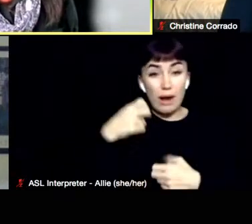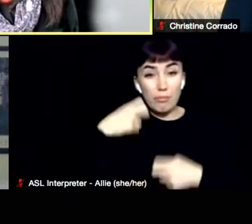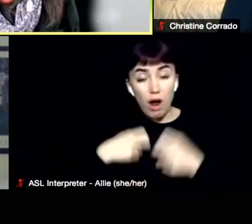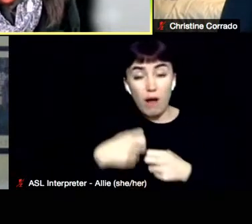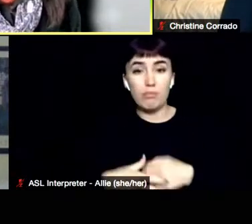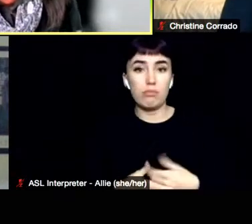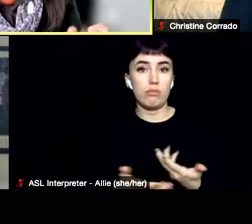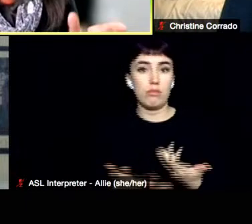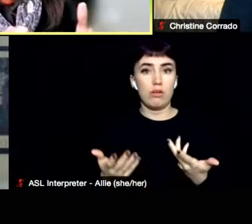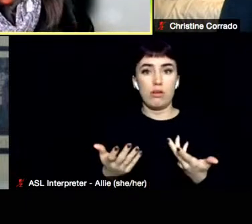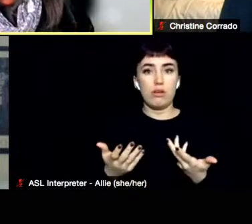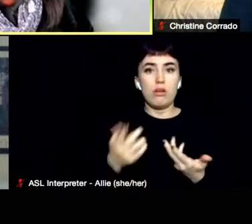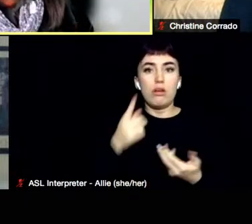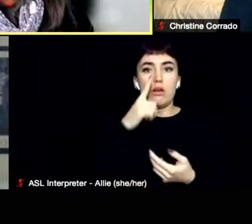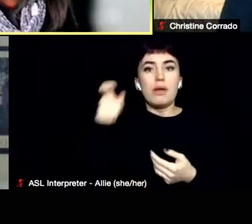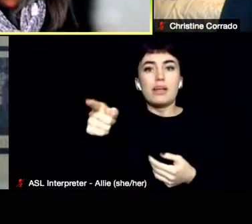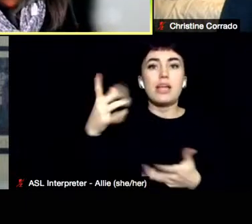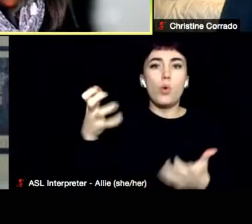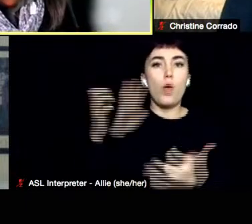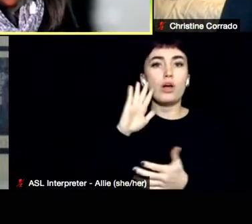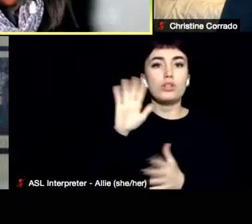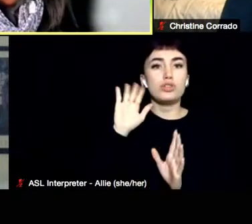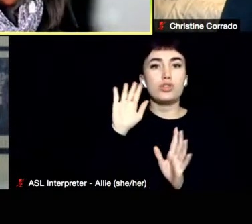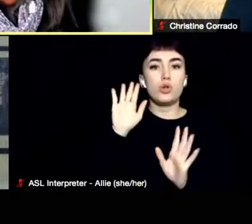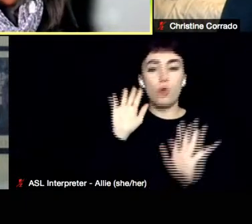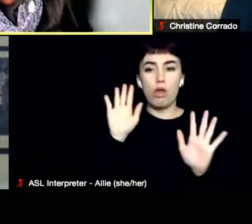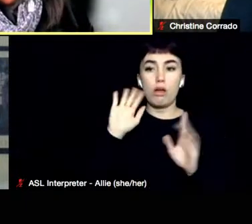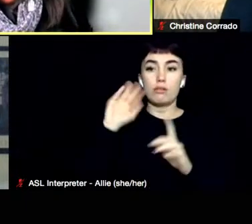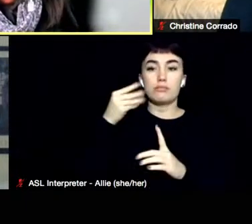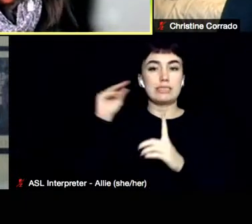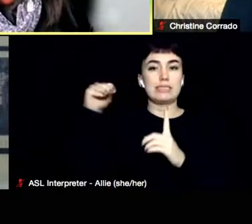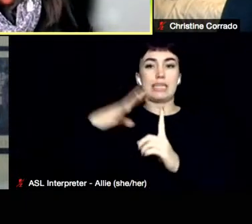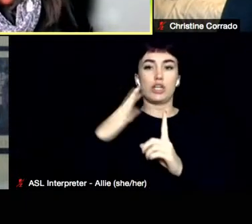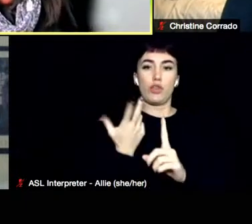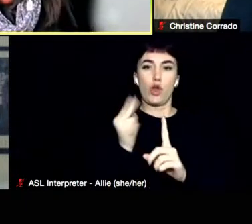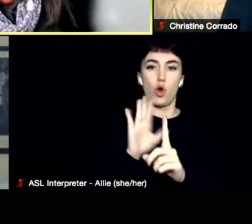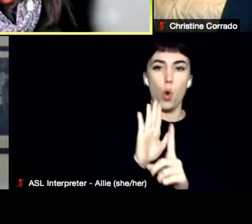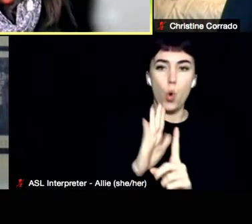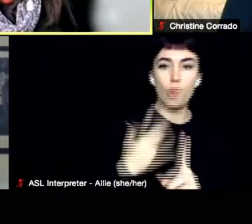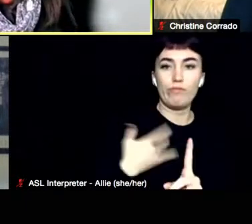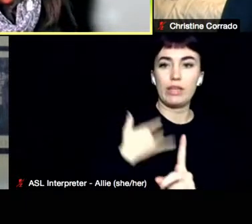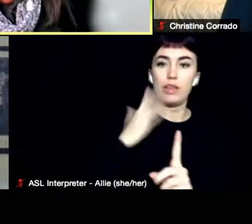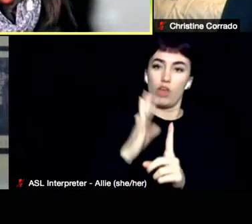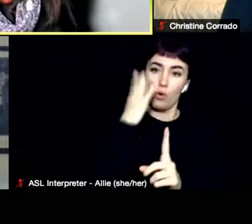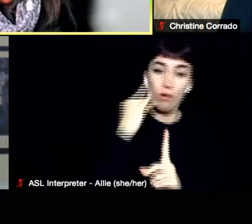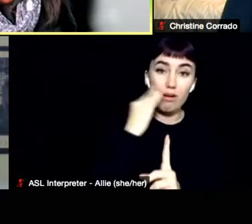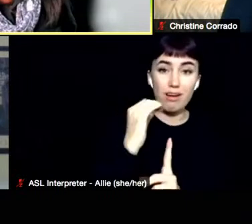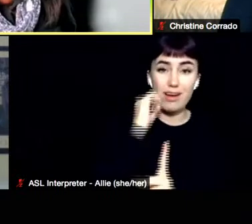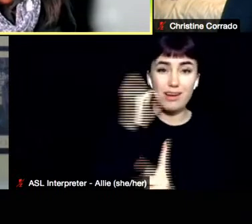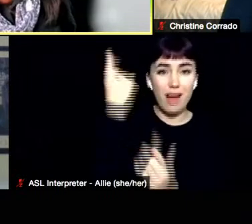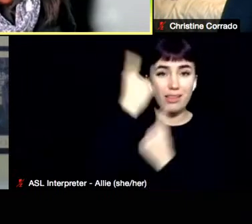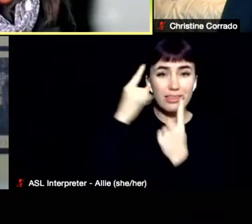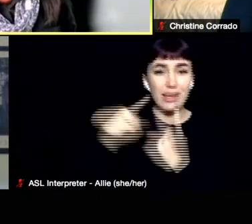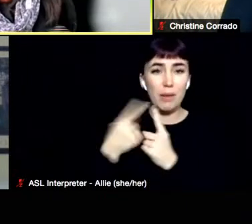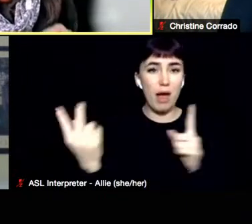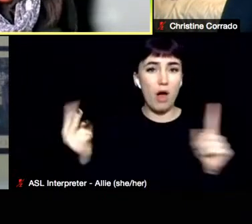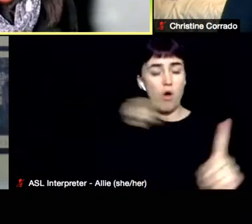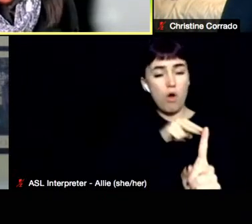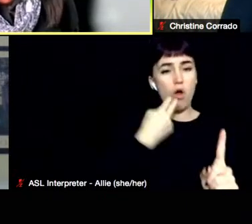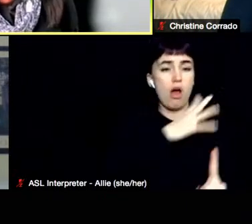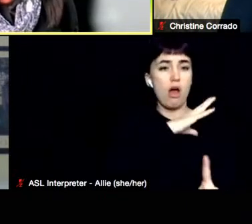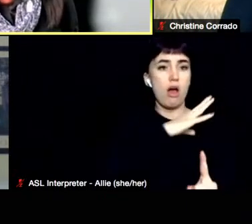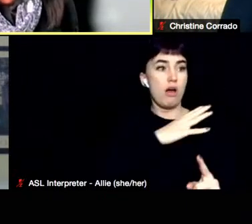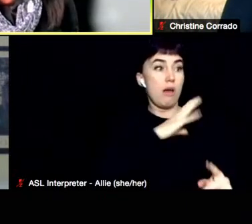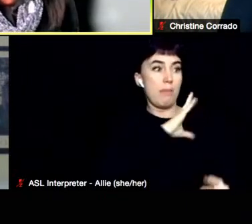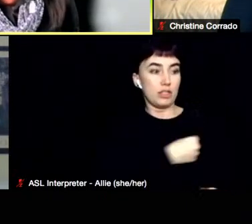angry is because they want to center their own feelings and experiences and not the issue of Palestinian human rights in solidarity with